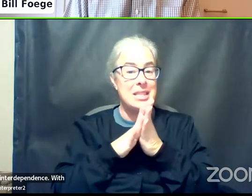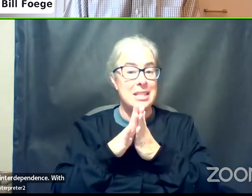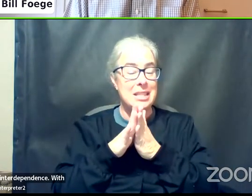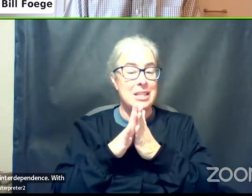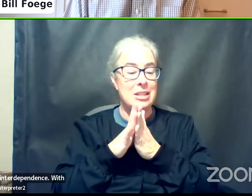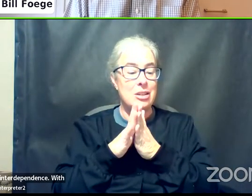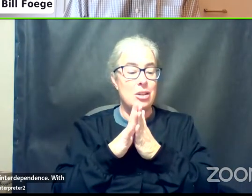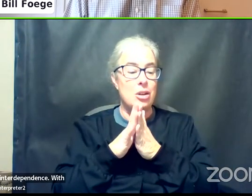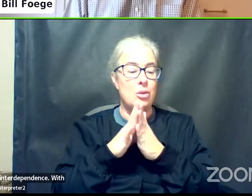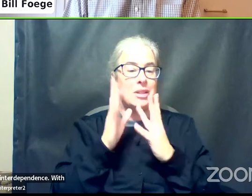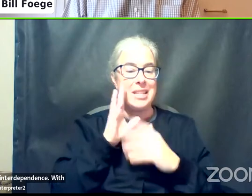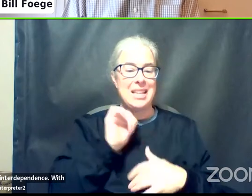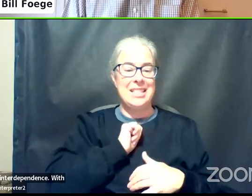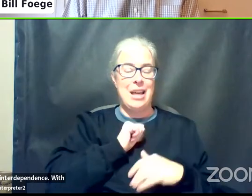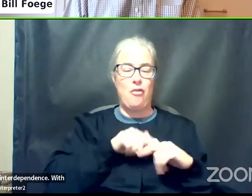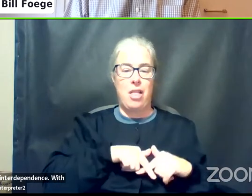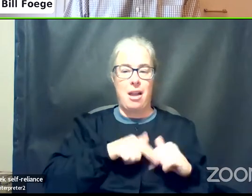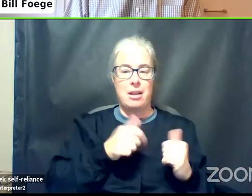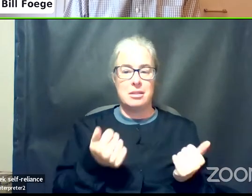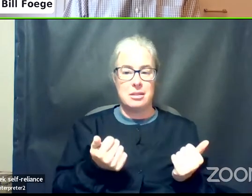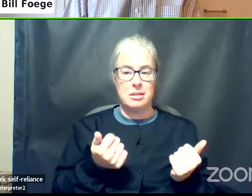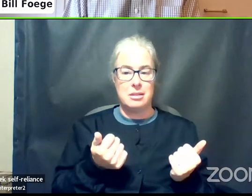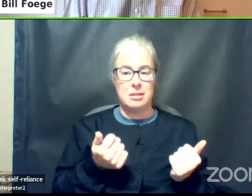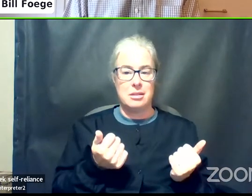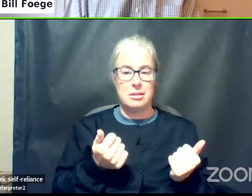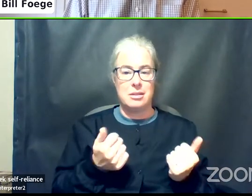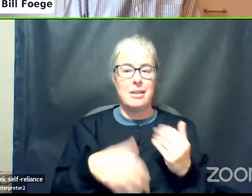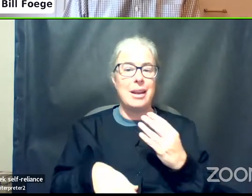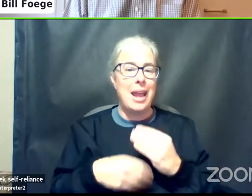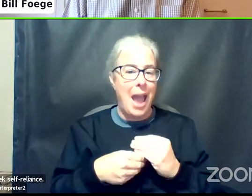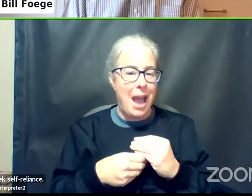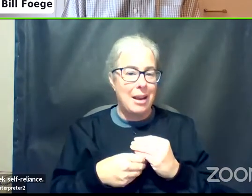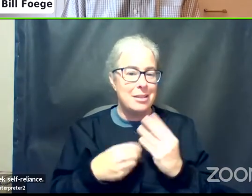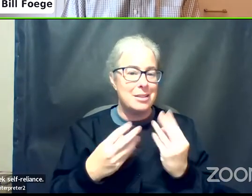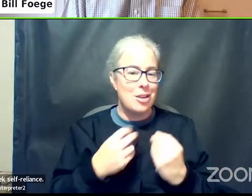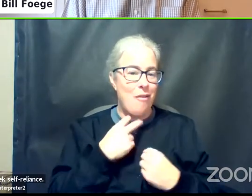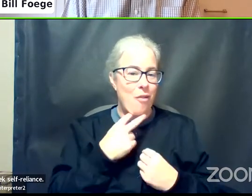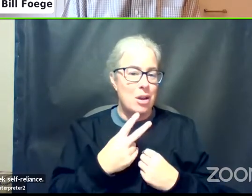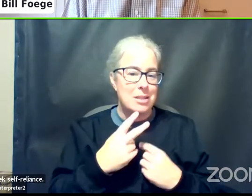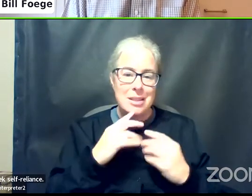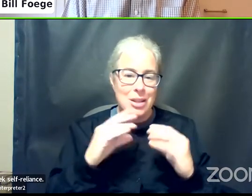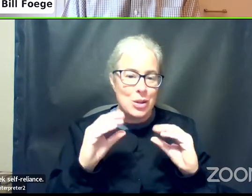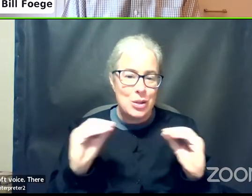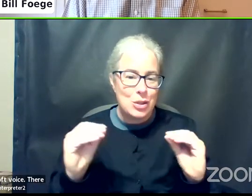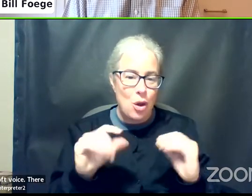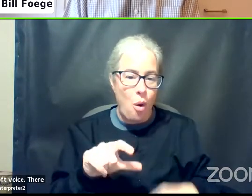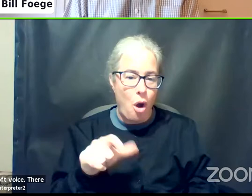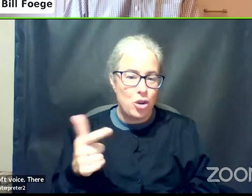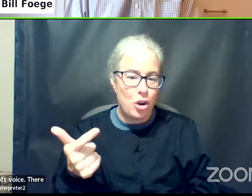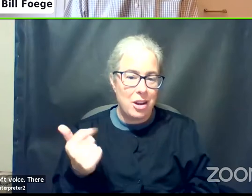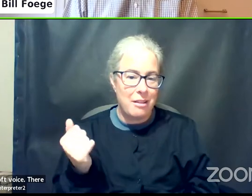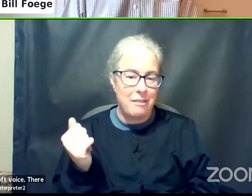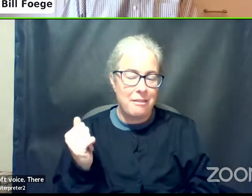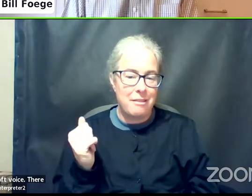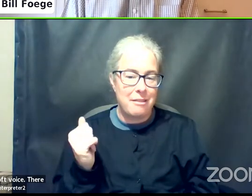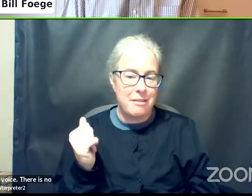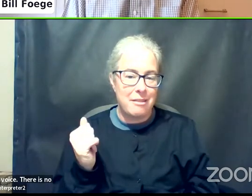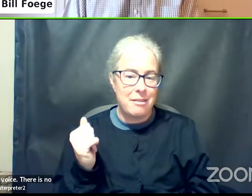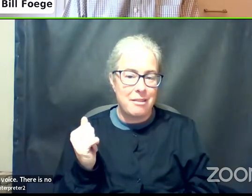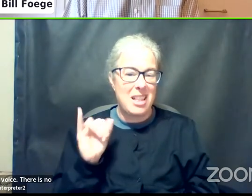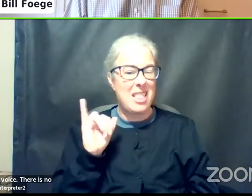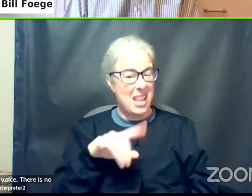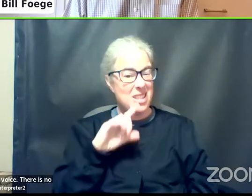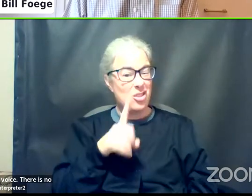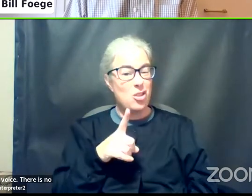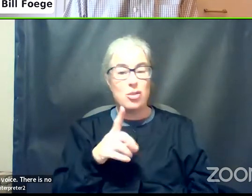self-reliance and then he added in a soft voice there is no alternative and and this